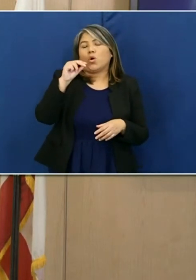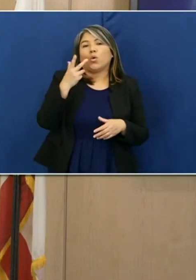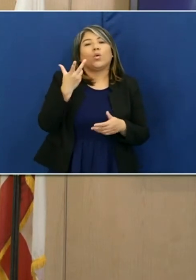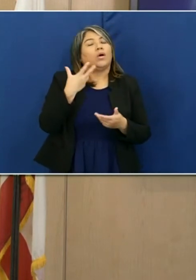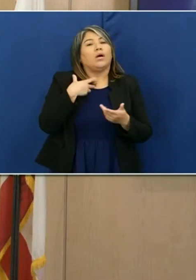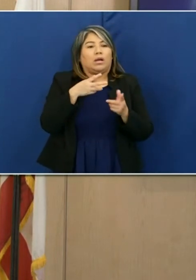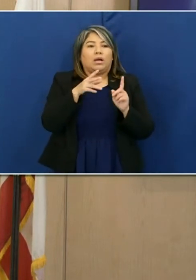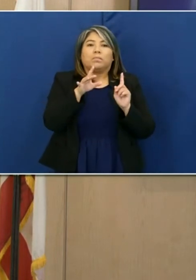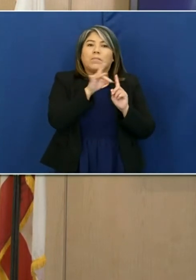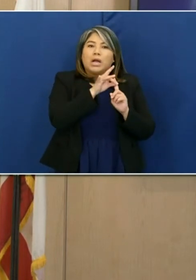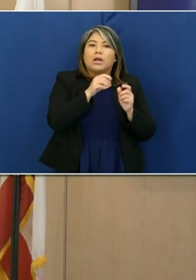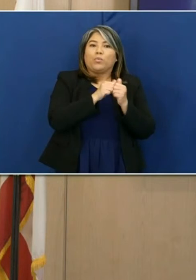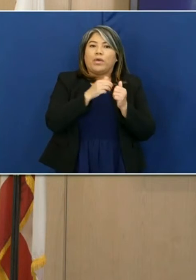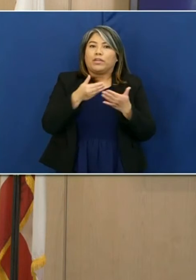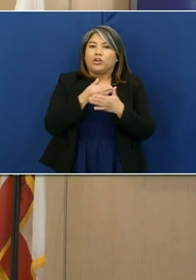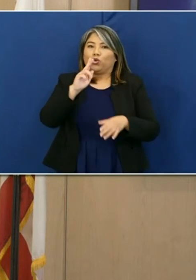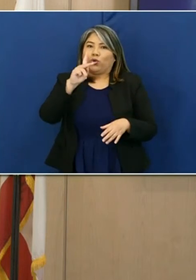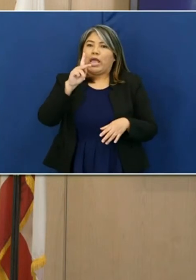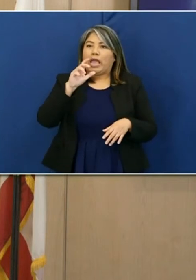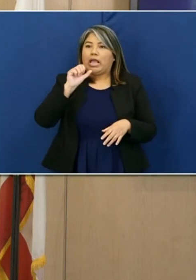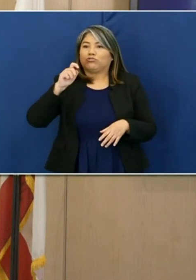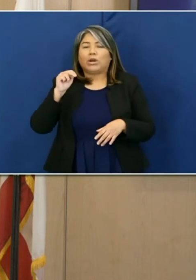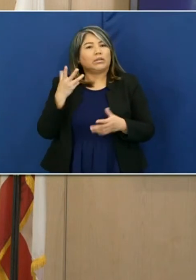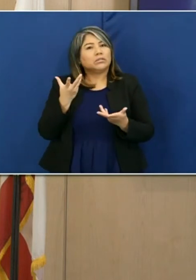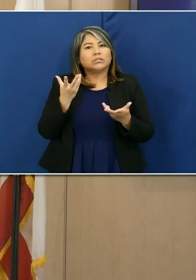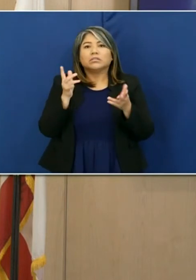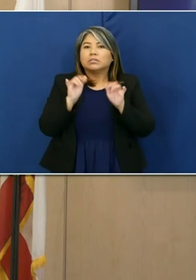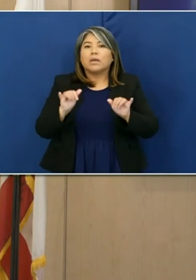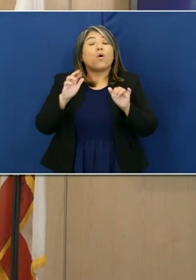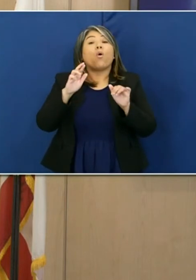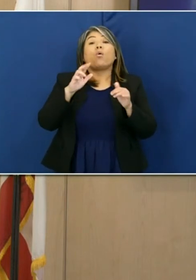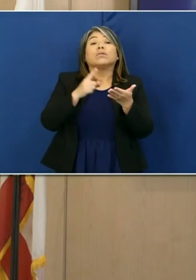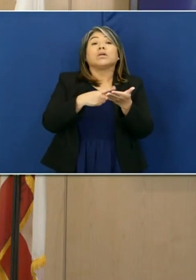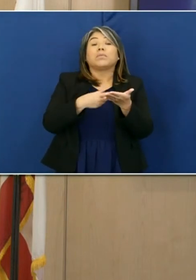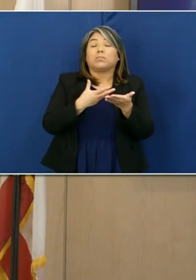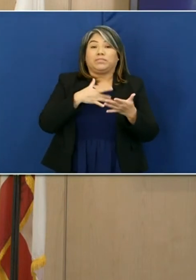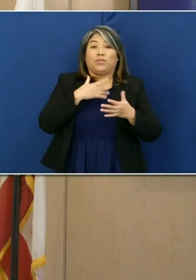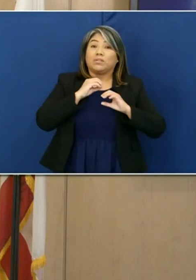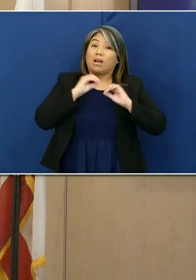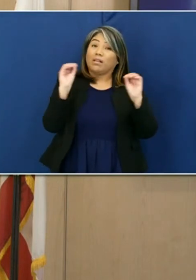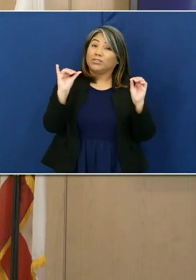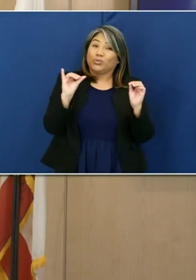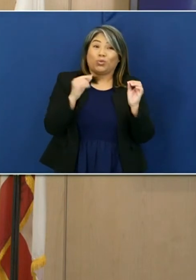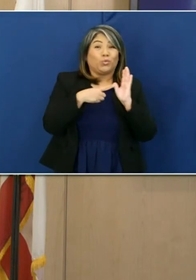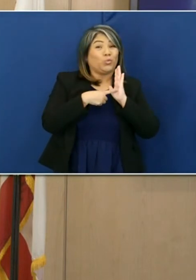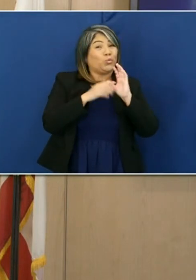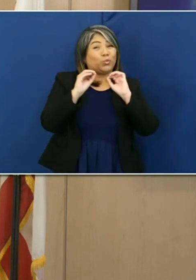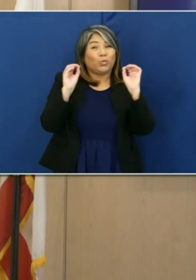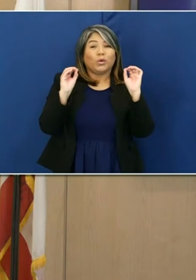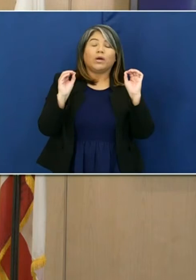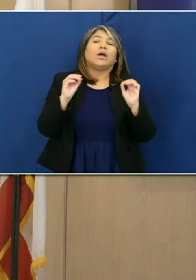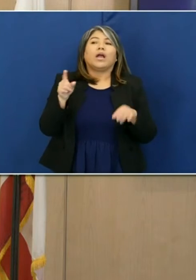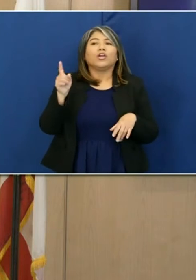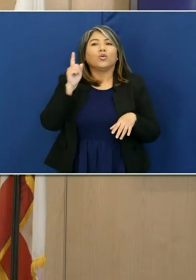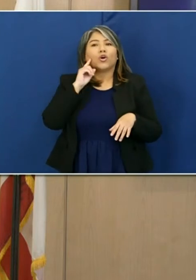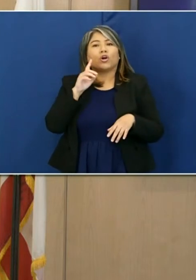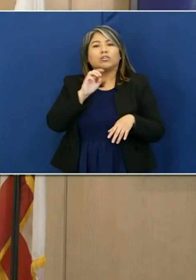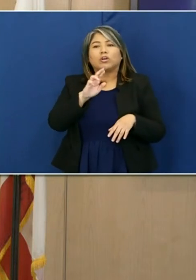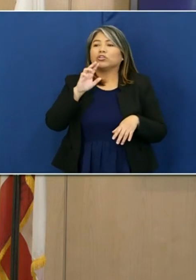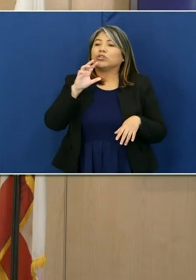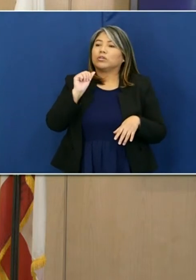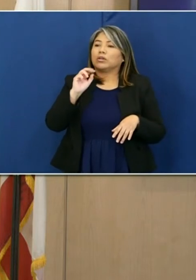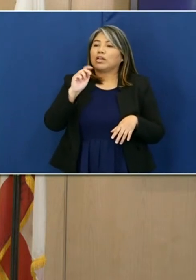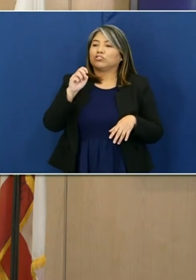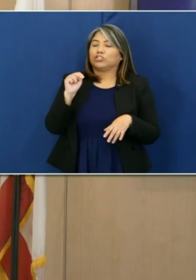present the same way, or in fact, potentially be asymptomatic. And as you heard Dr. Anderson talk